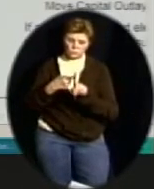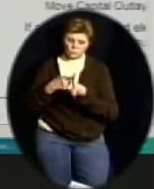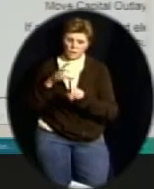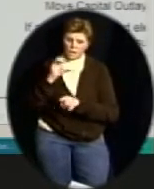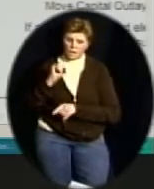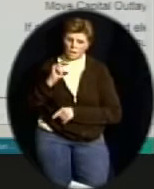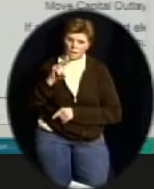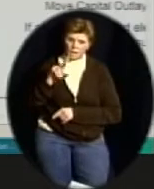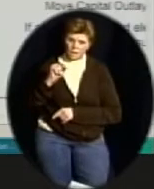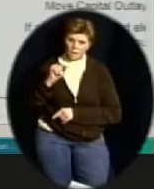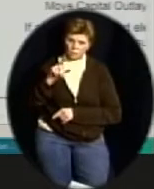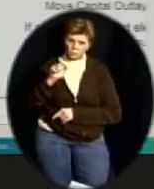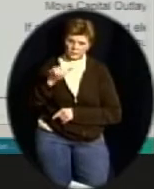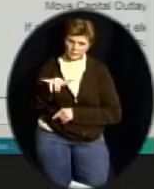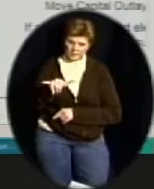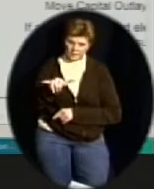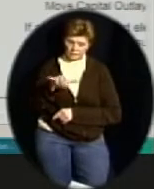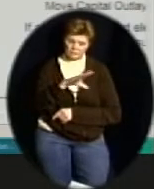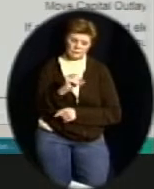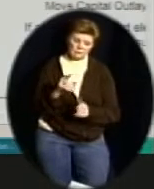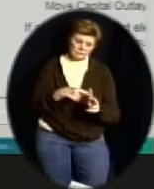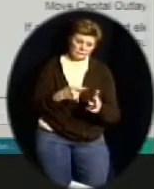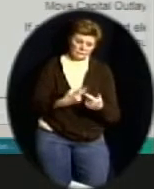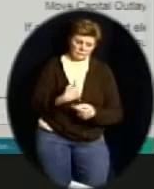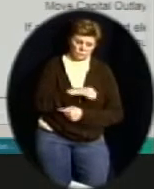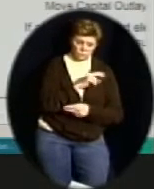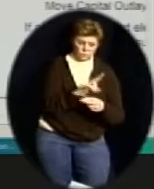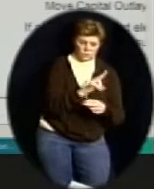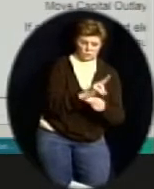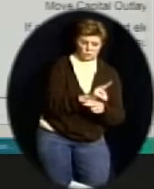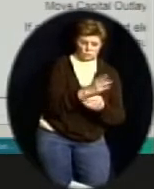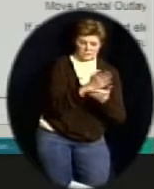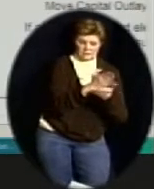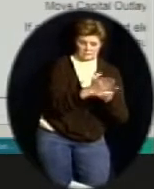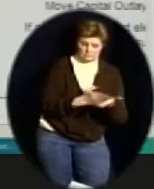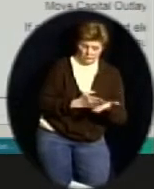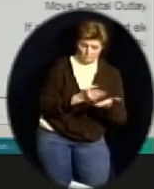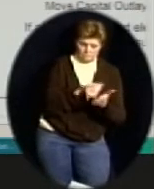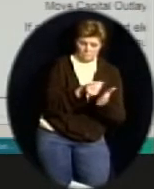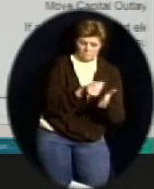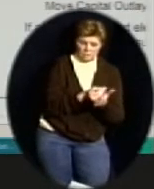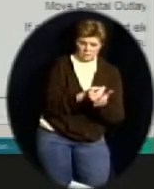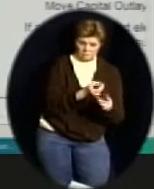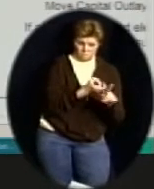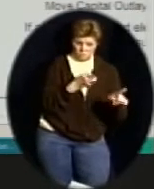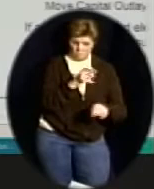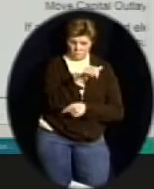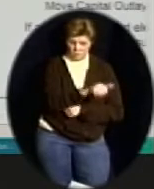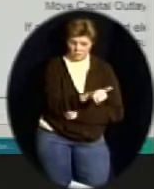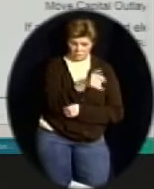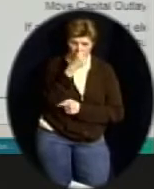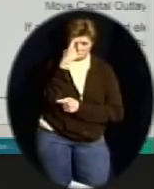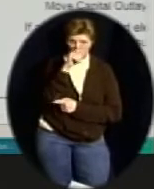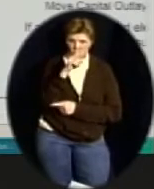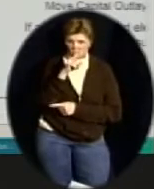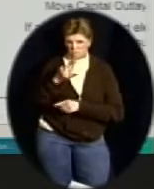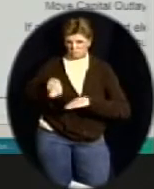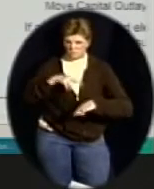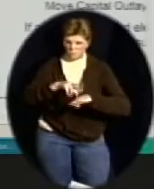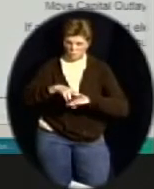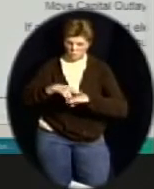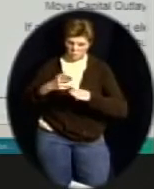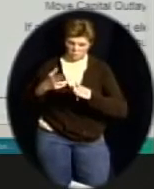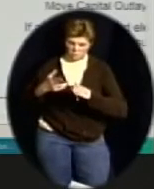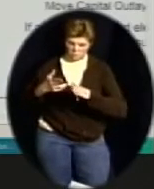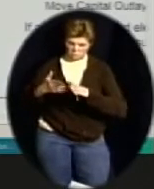those expenditures, and also maintain the normal operations of capital outlay, that levy was moved up to 7 to balance